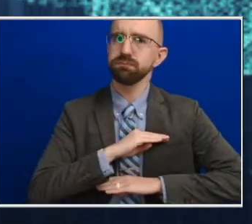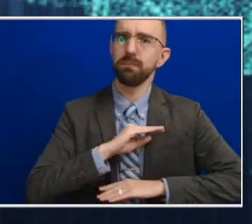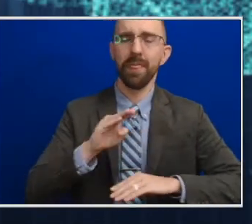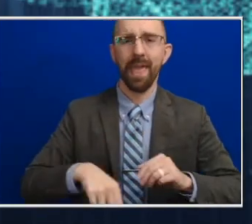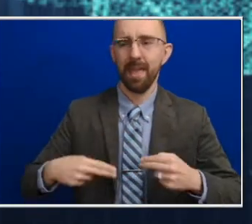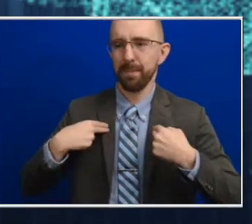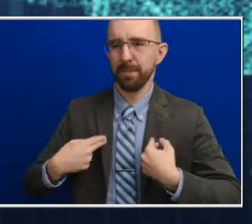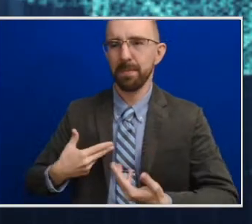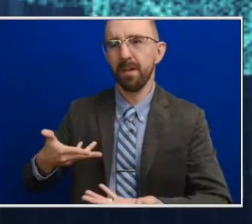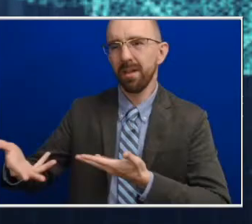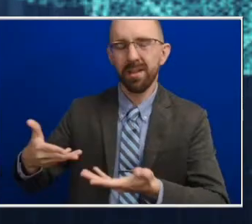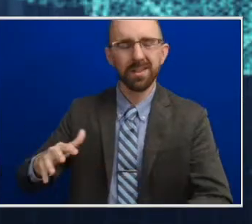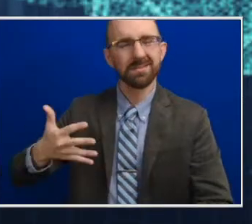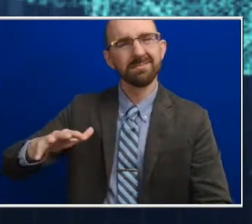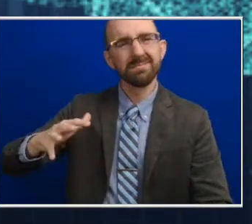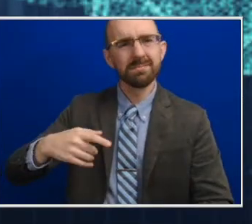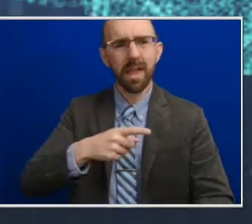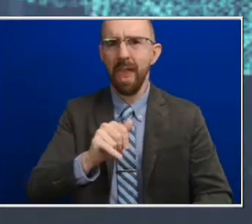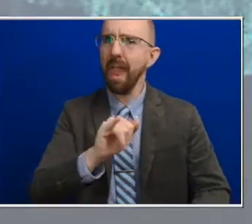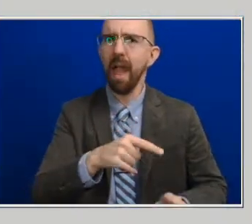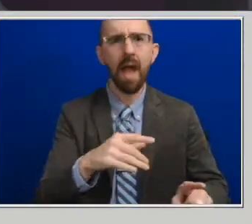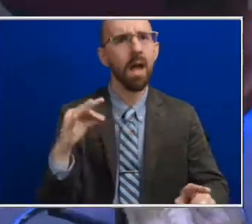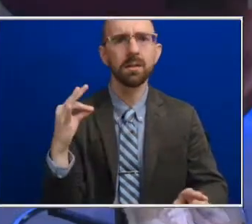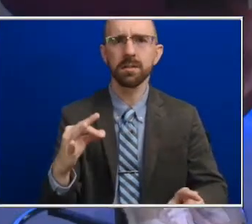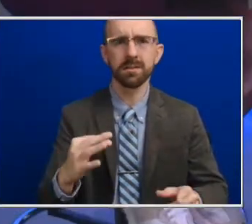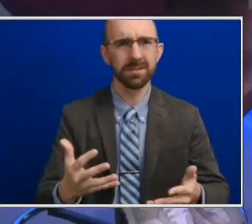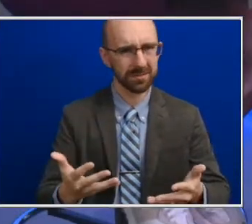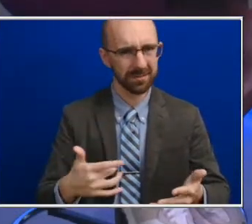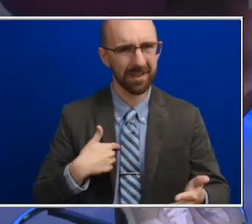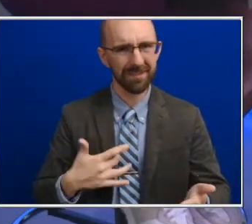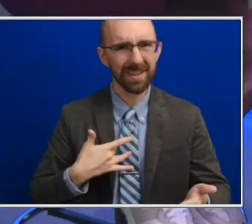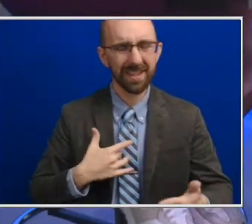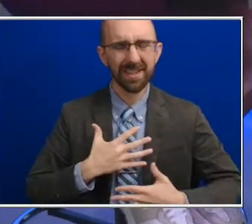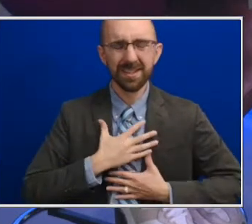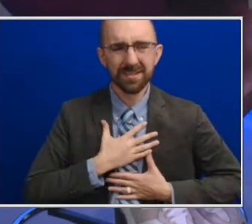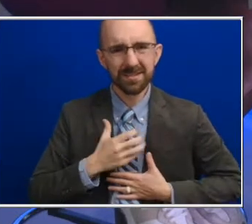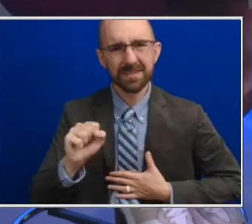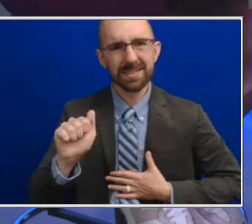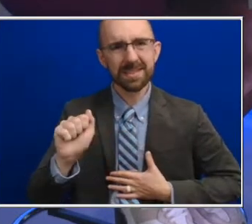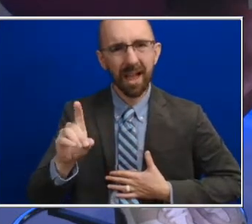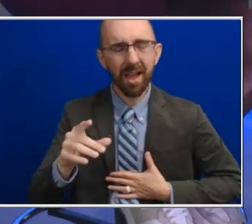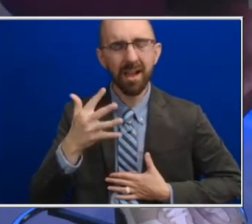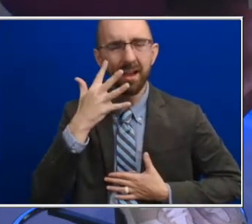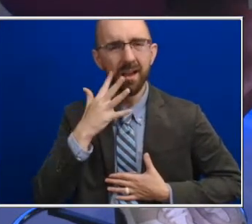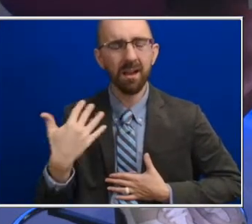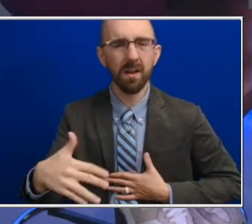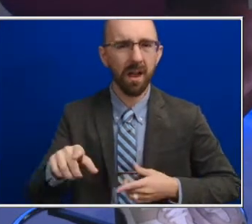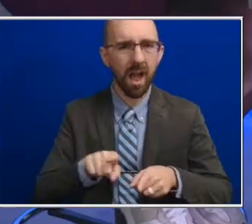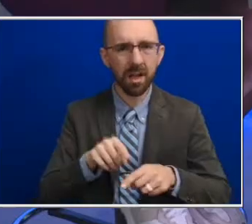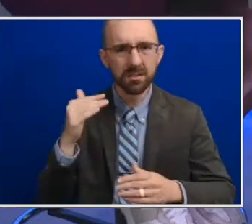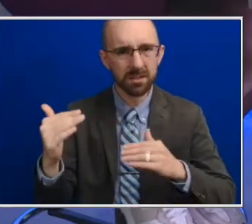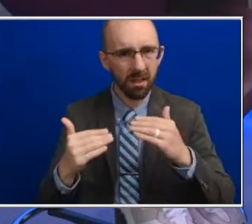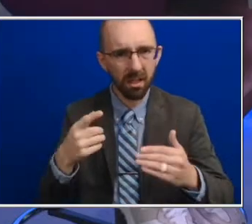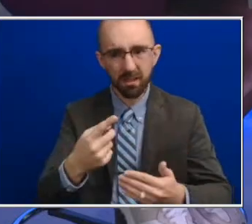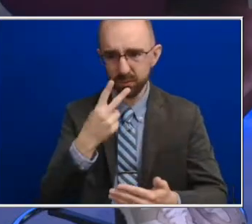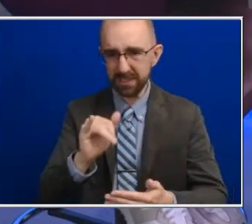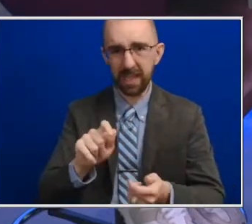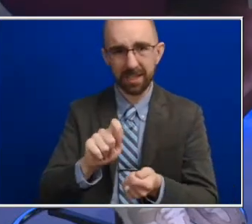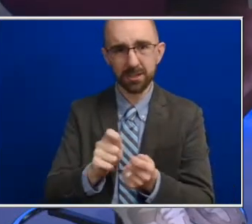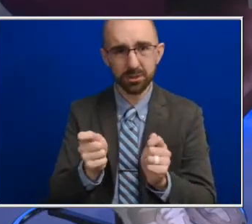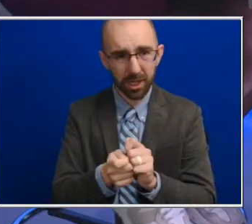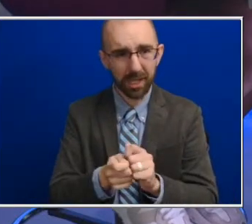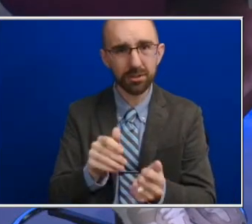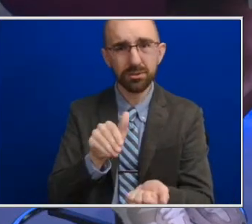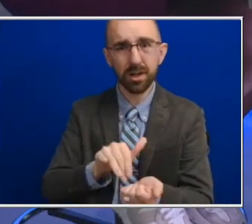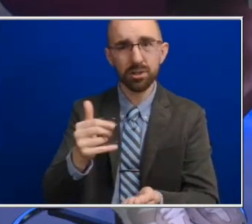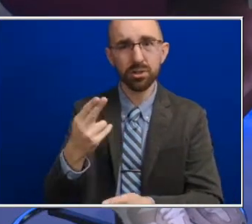humans. This makes me so sad as an adult. Do you see this changing the way, Dr. Johnson,